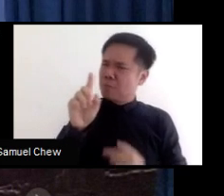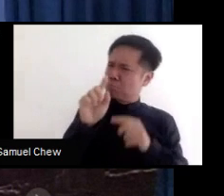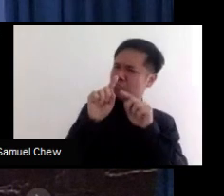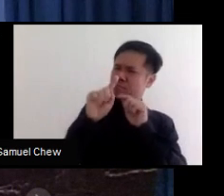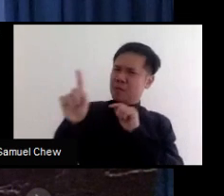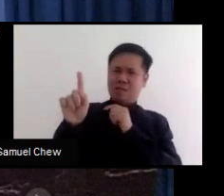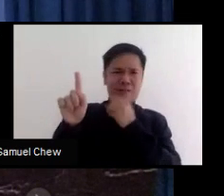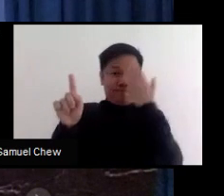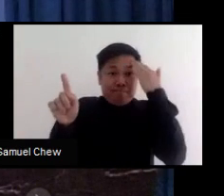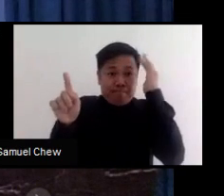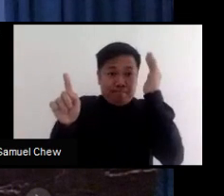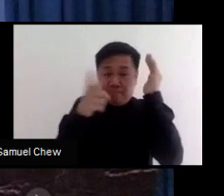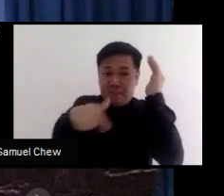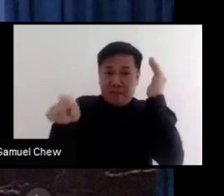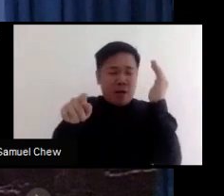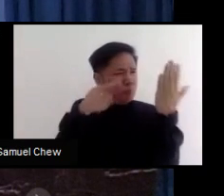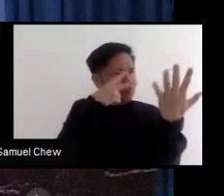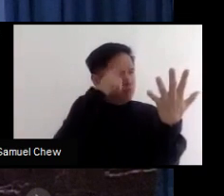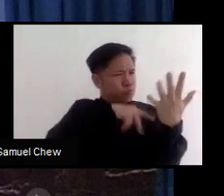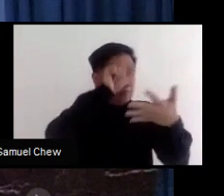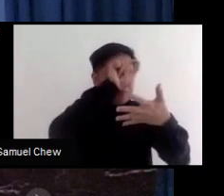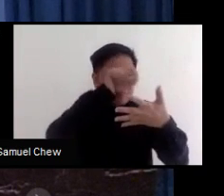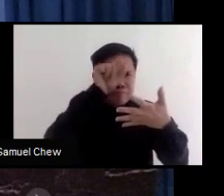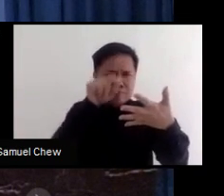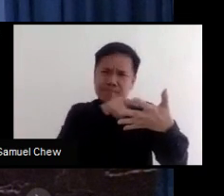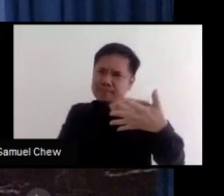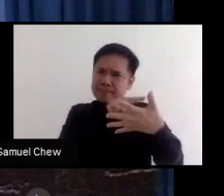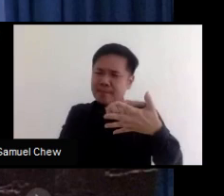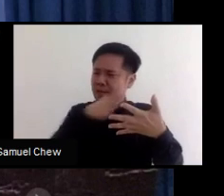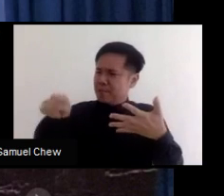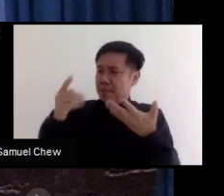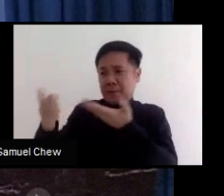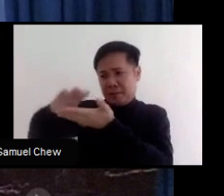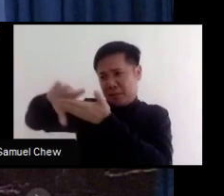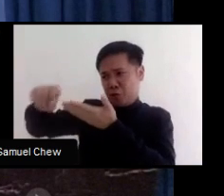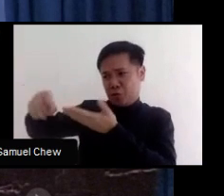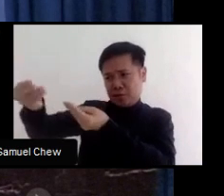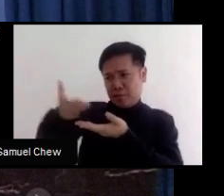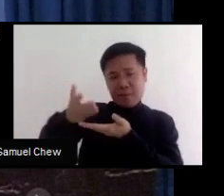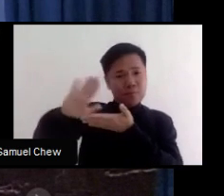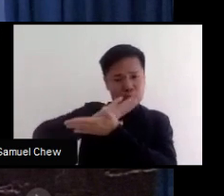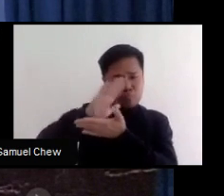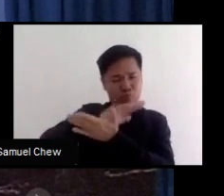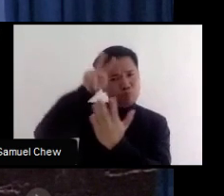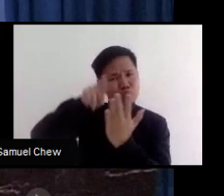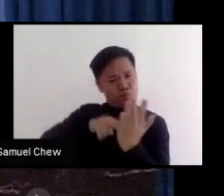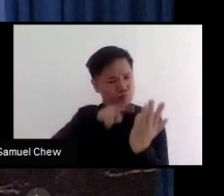this indicator, the Secretariat, because this text is a report of